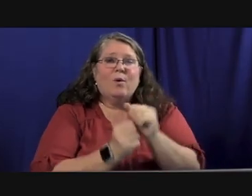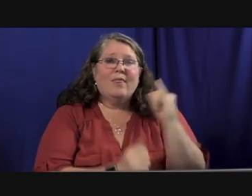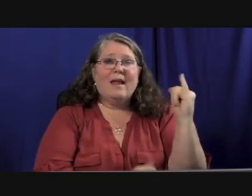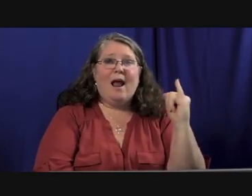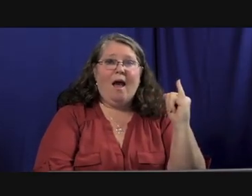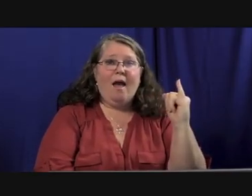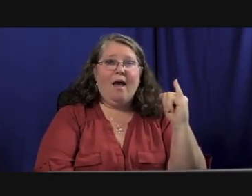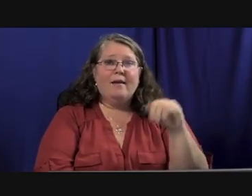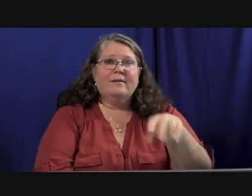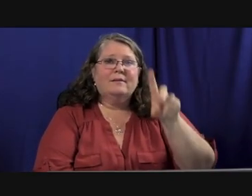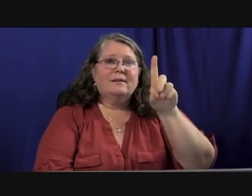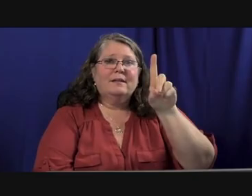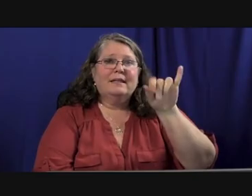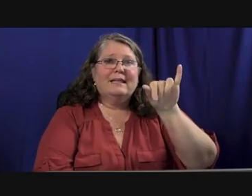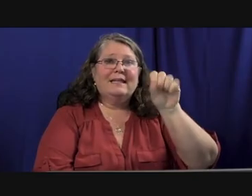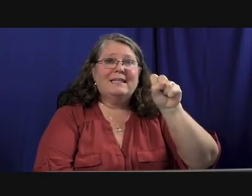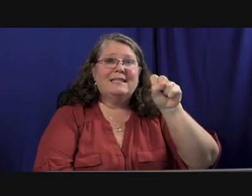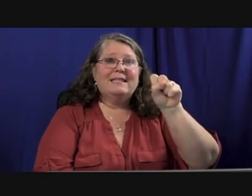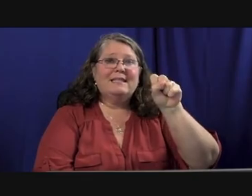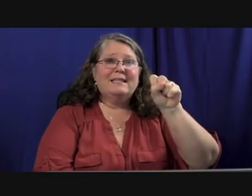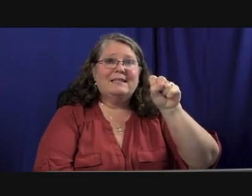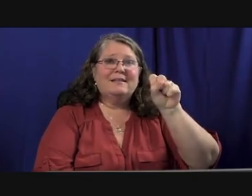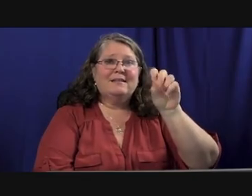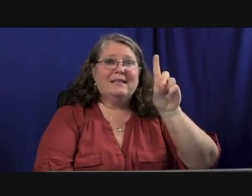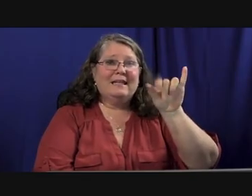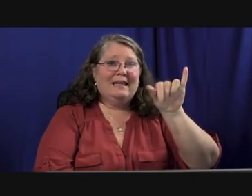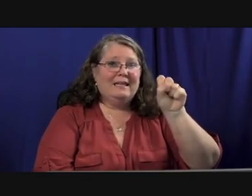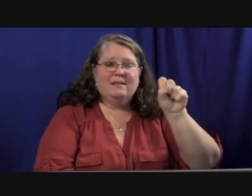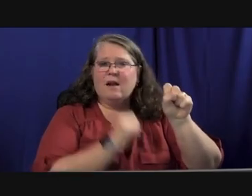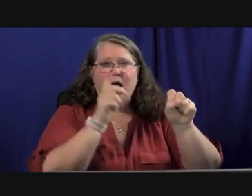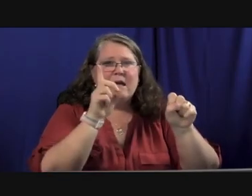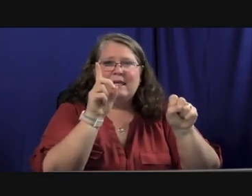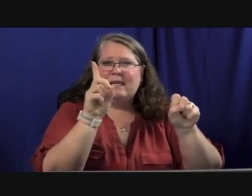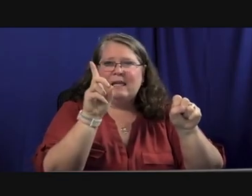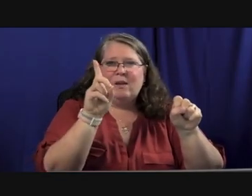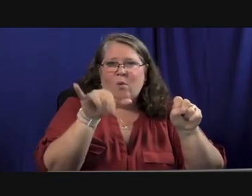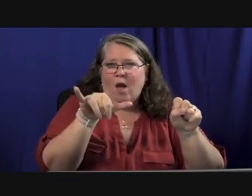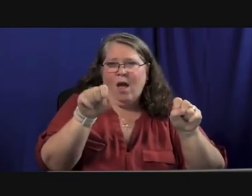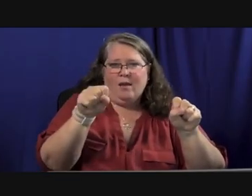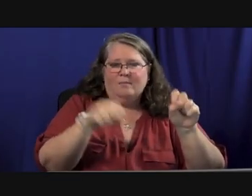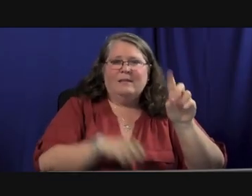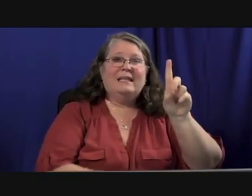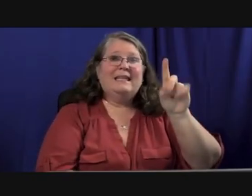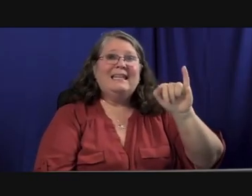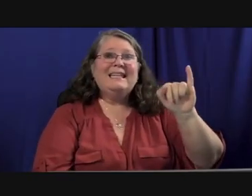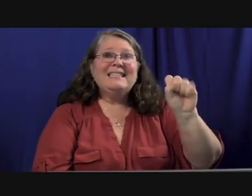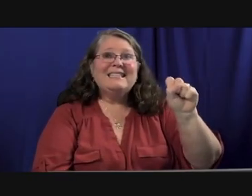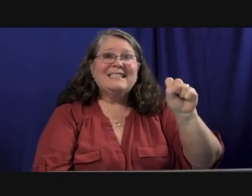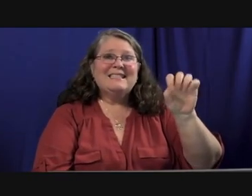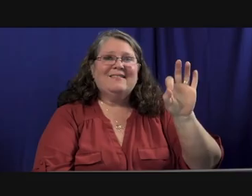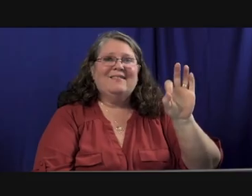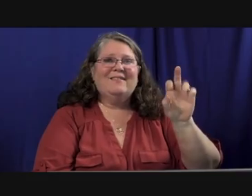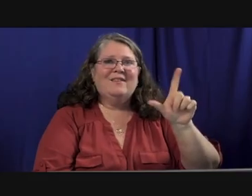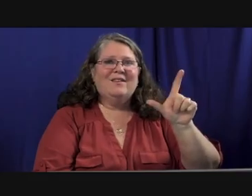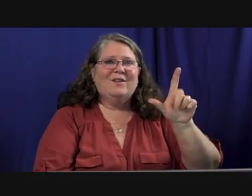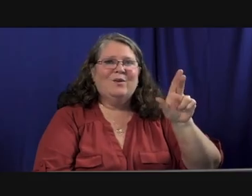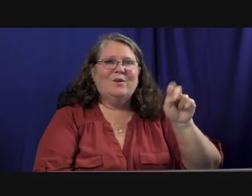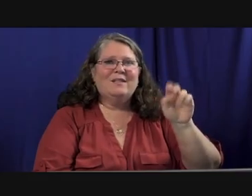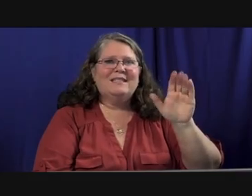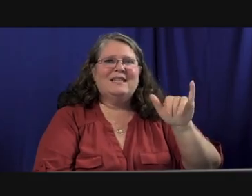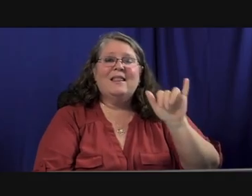disfluency with an I, not DY,